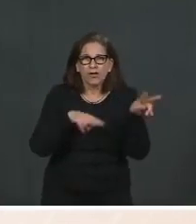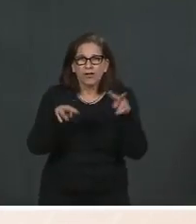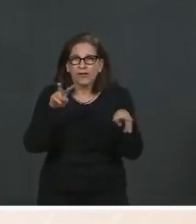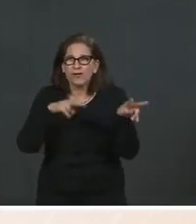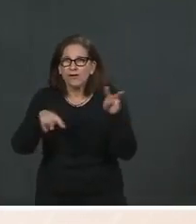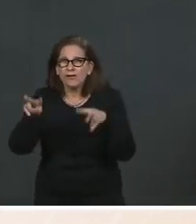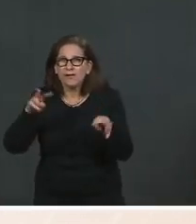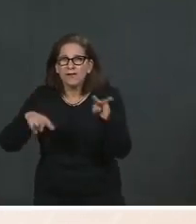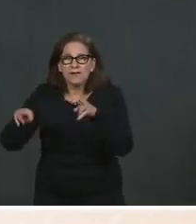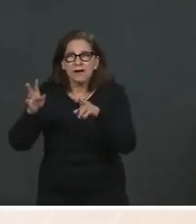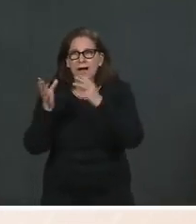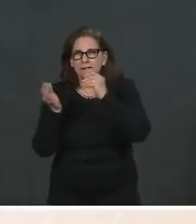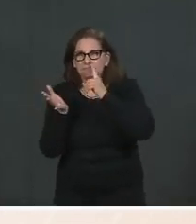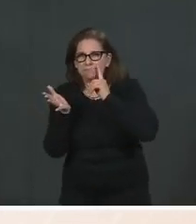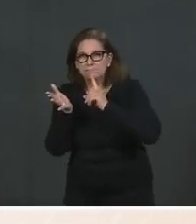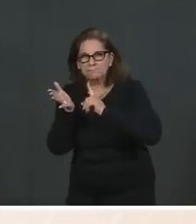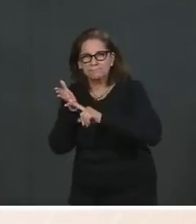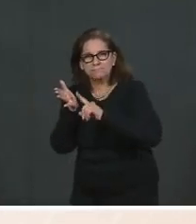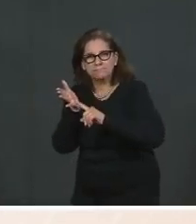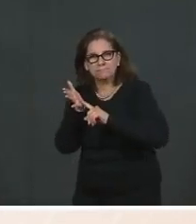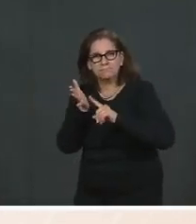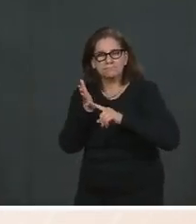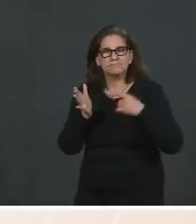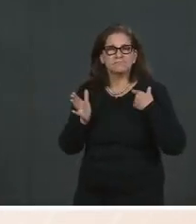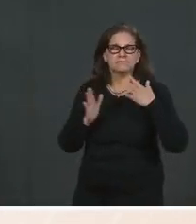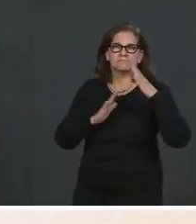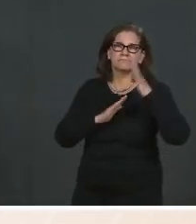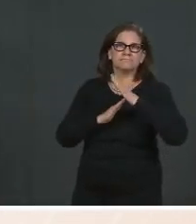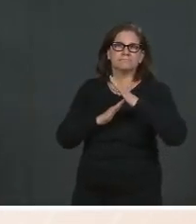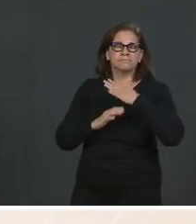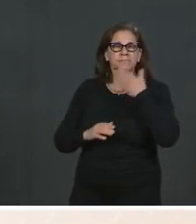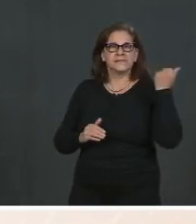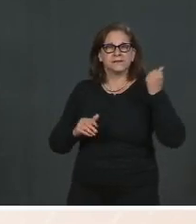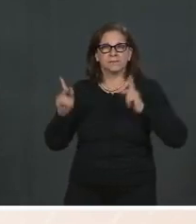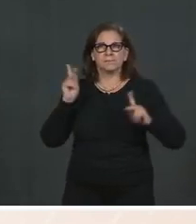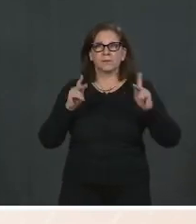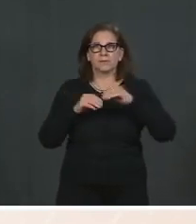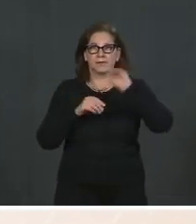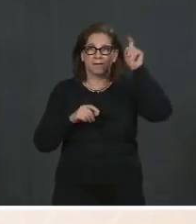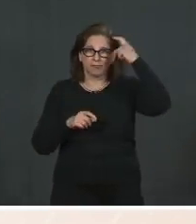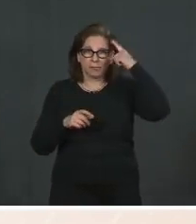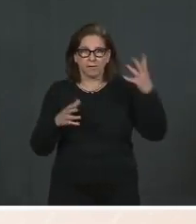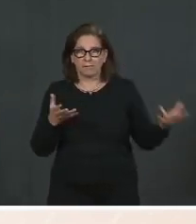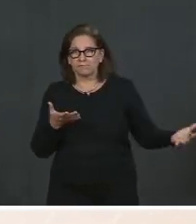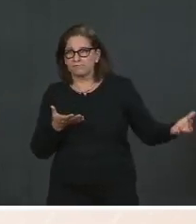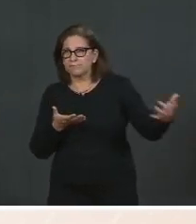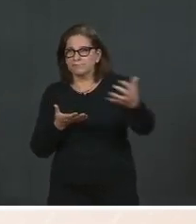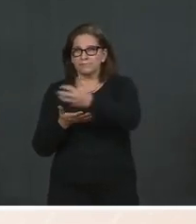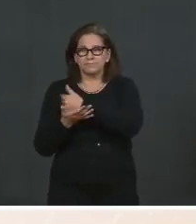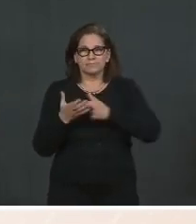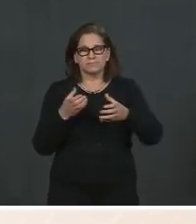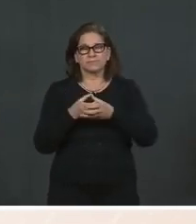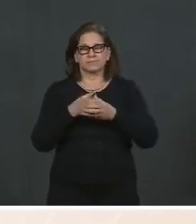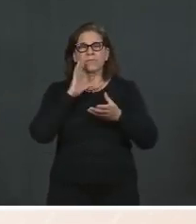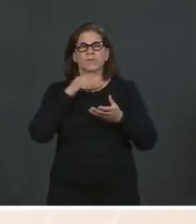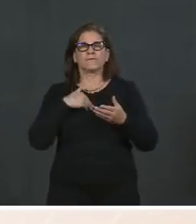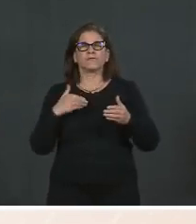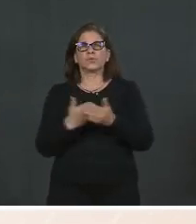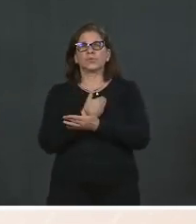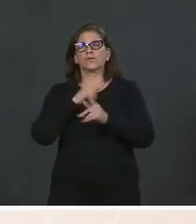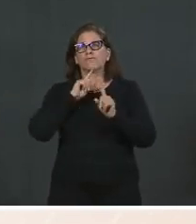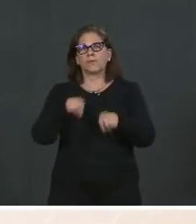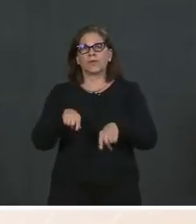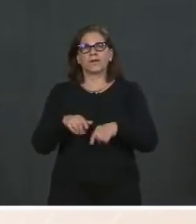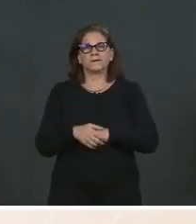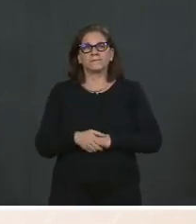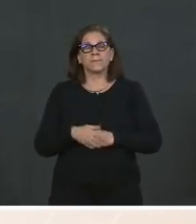best people in government focused on reviewing it right now. We are also communicating closely with our partners and allies around the world to share